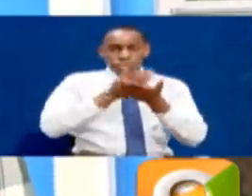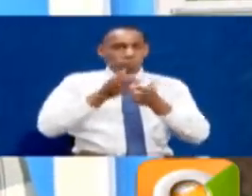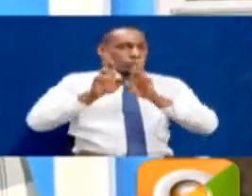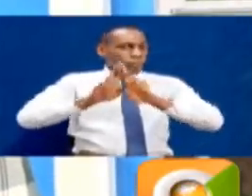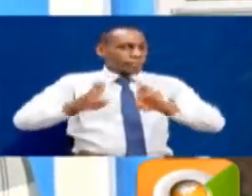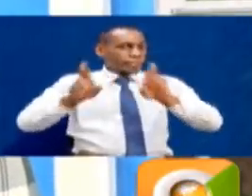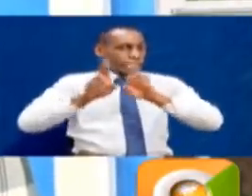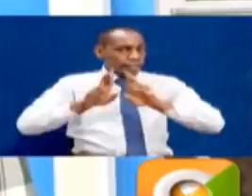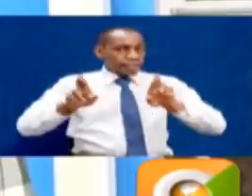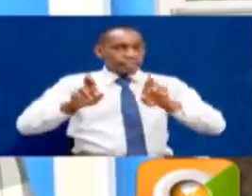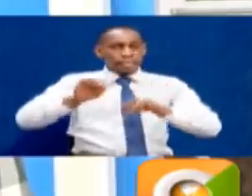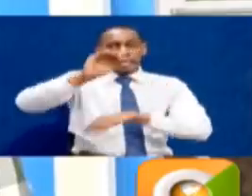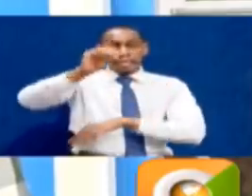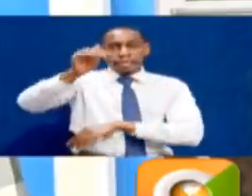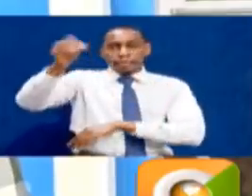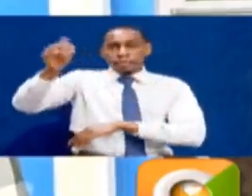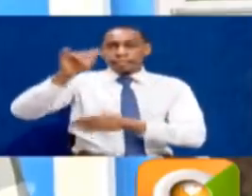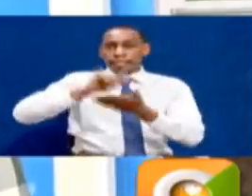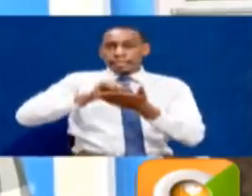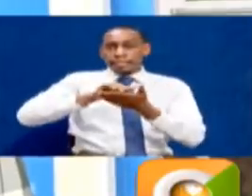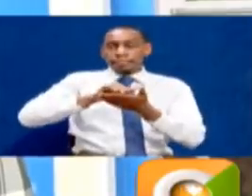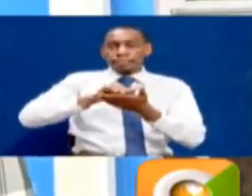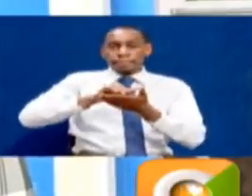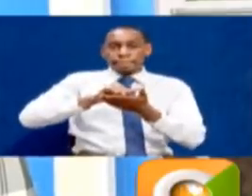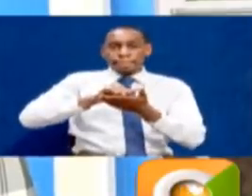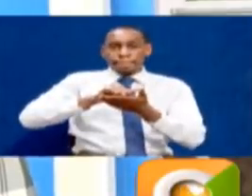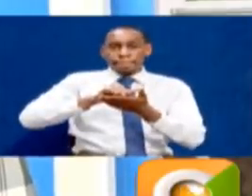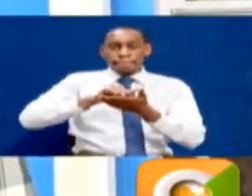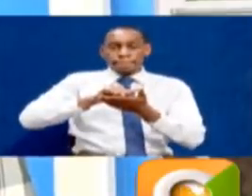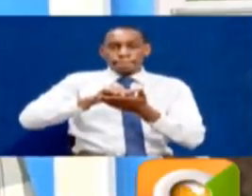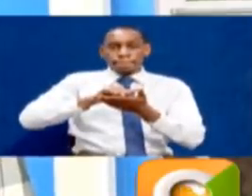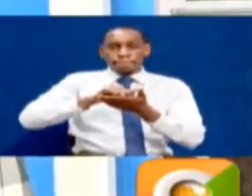prepared at the counties that we need to be.